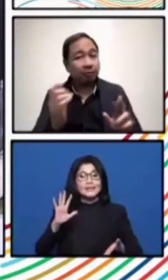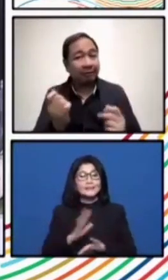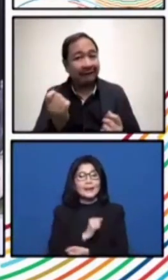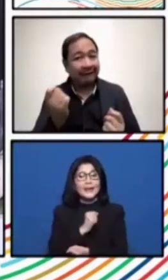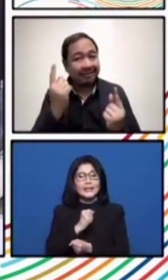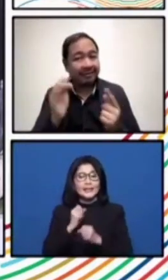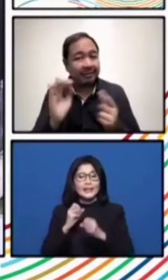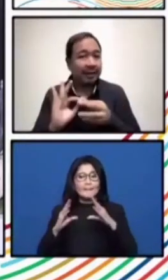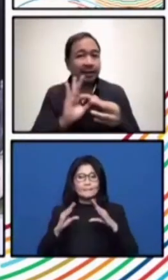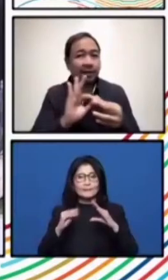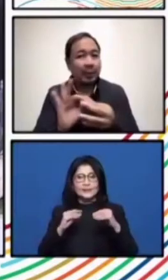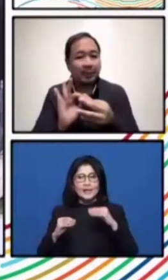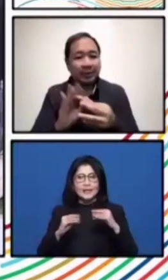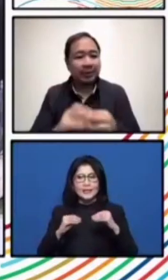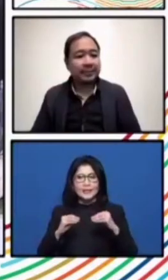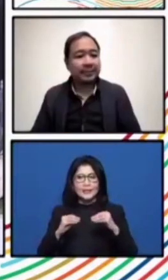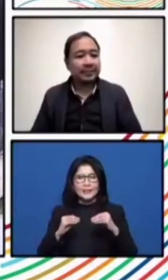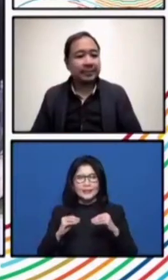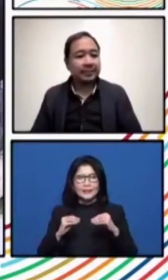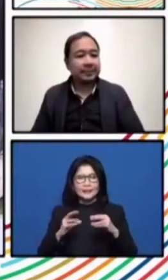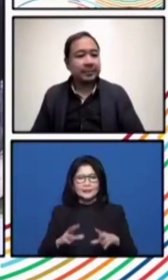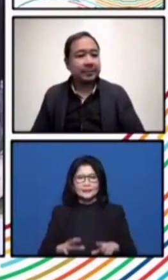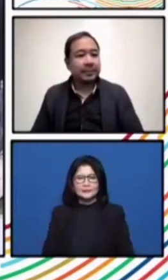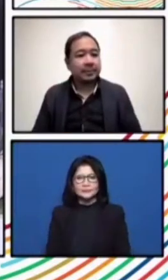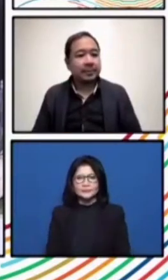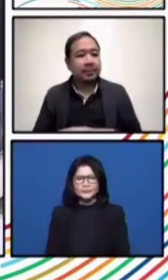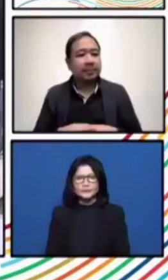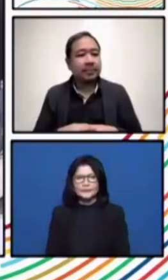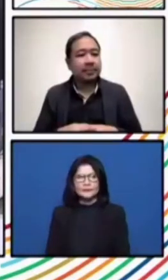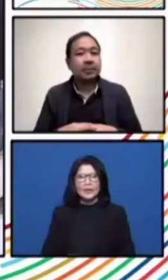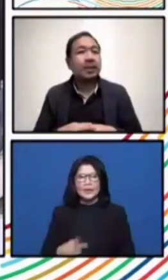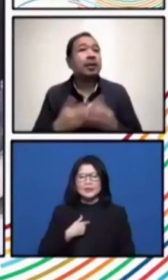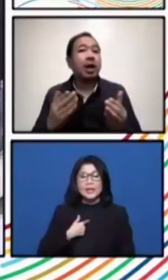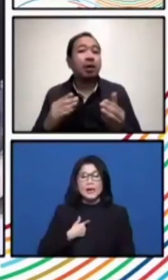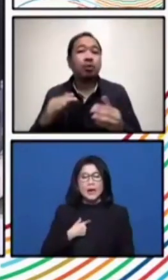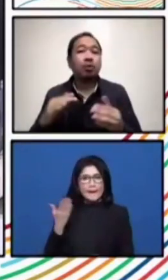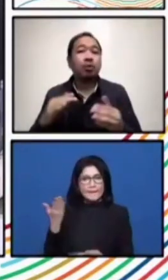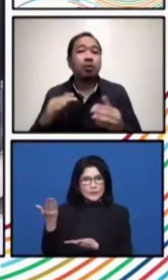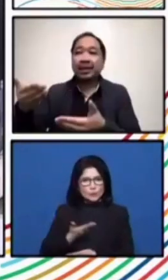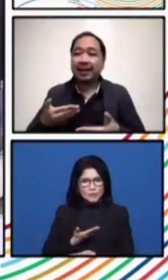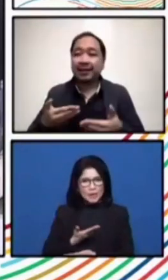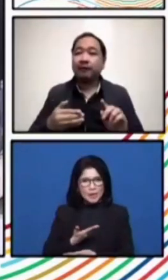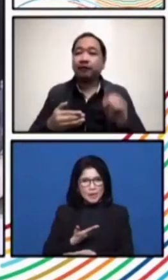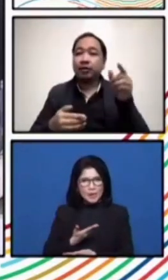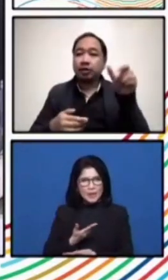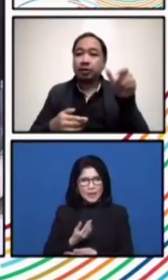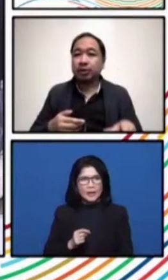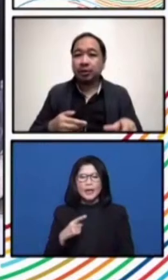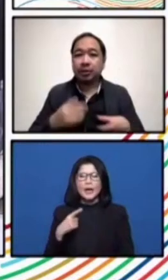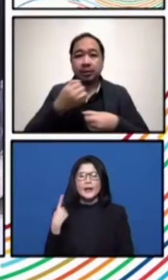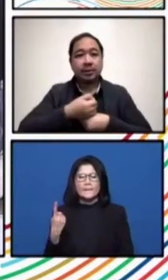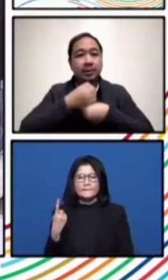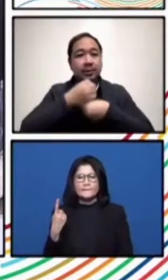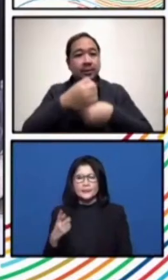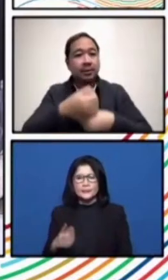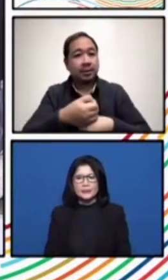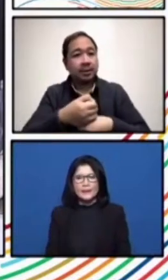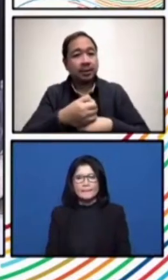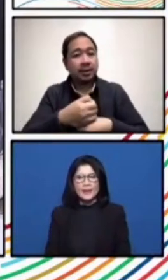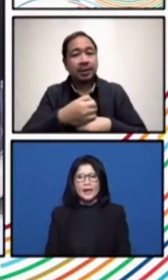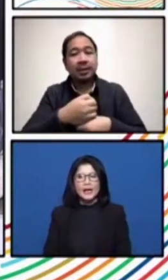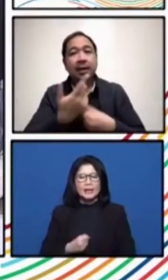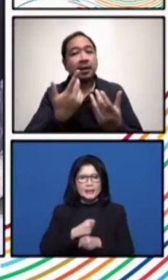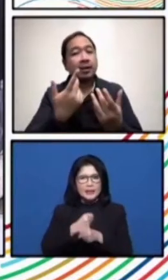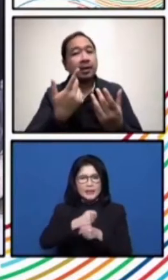invite the first speaker on the list the distinguished delegate of a turkey director